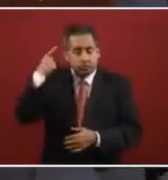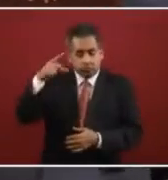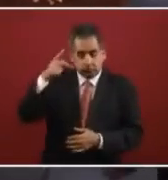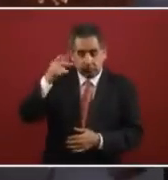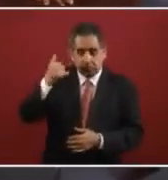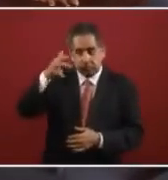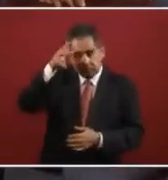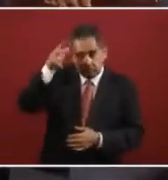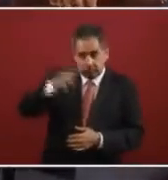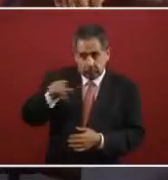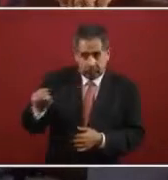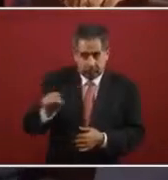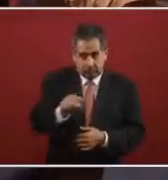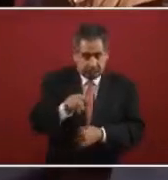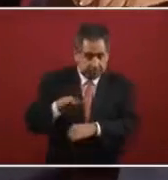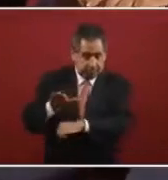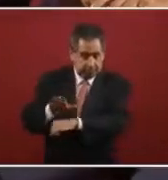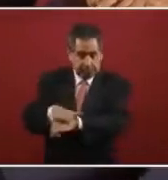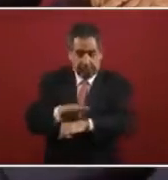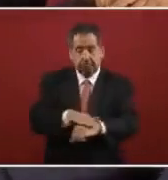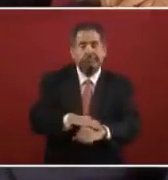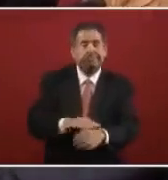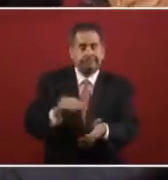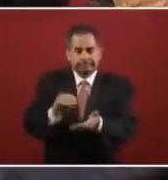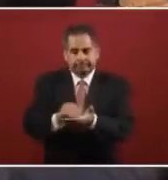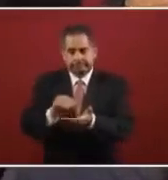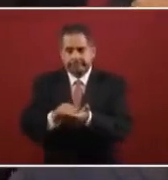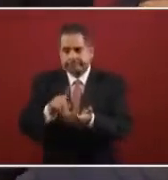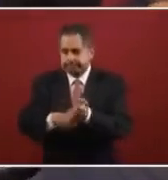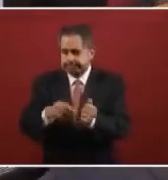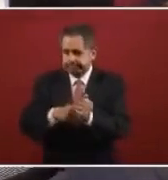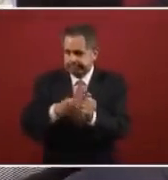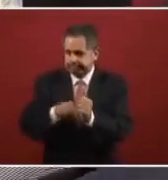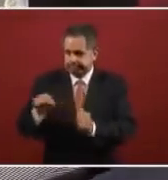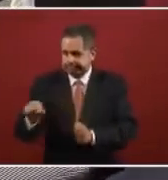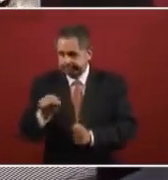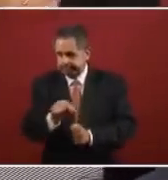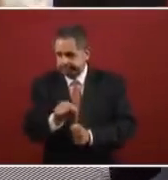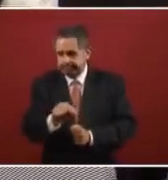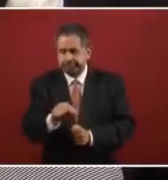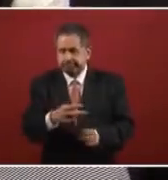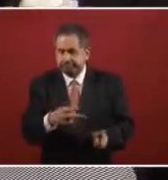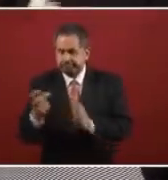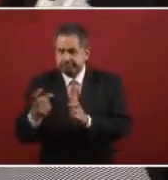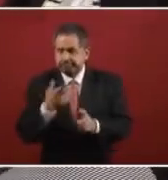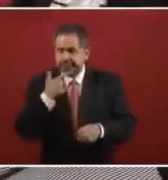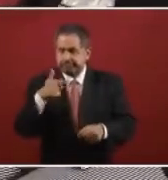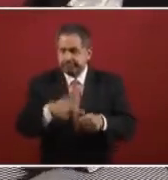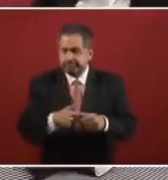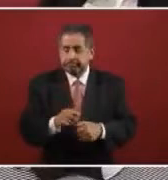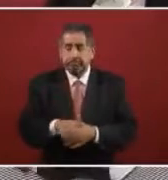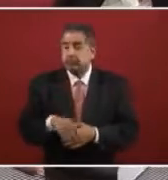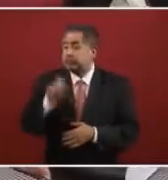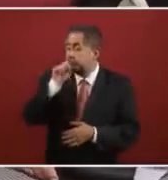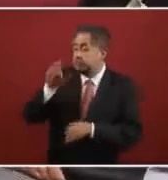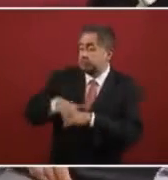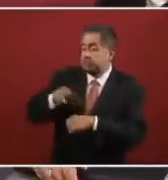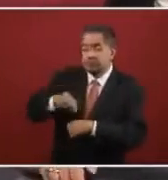Hidalgo, and Hidalgo, donde todavía where there still is hay huachicol. the gas